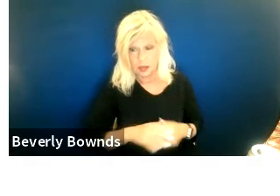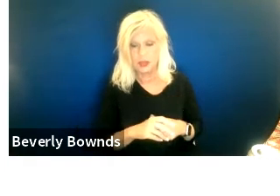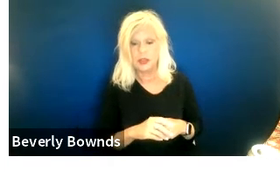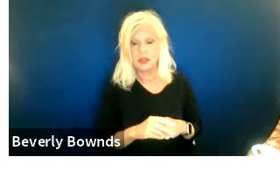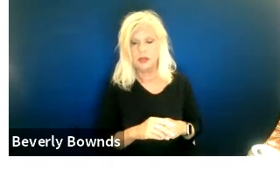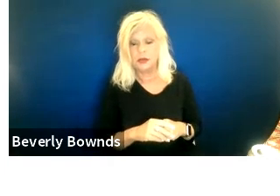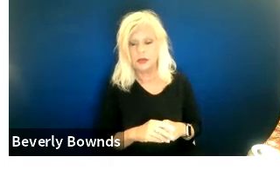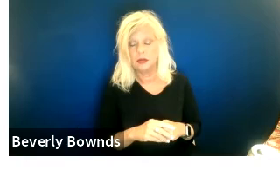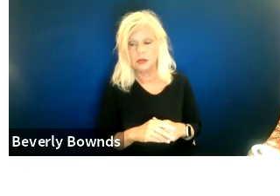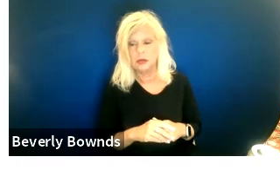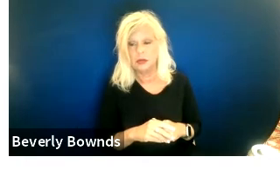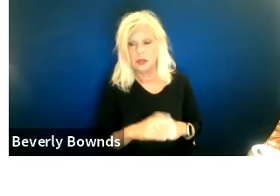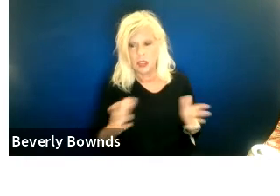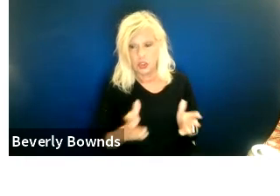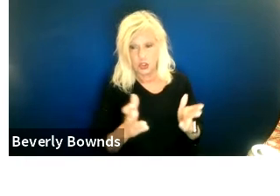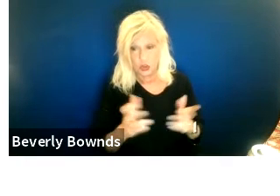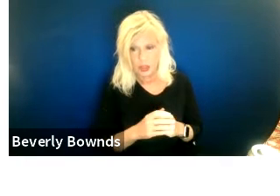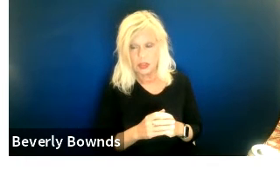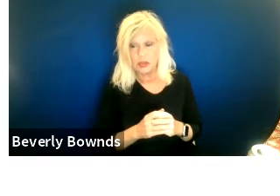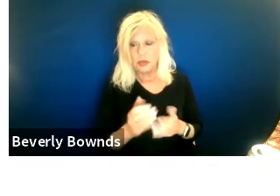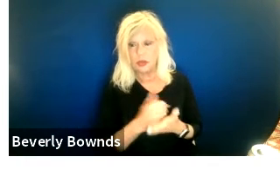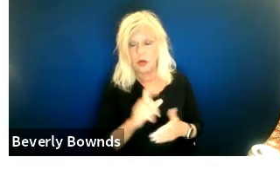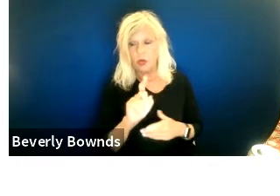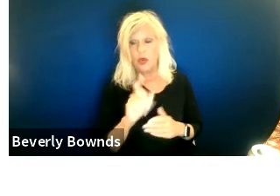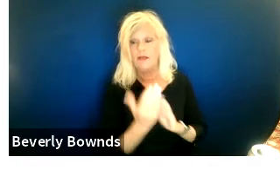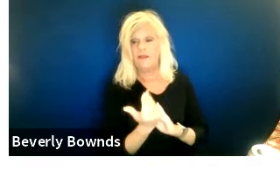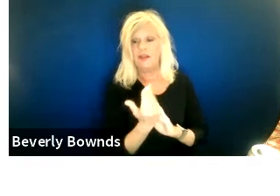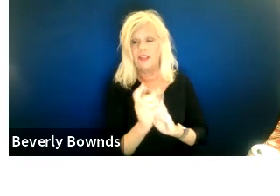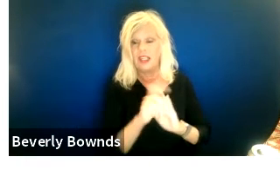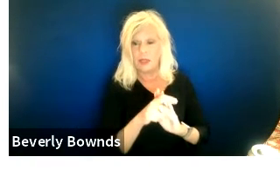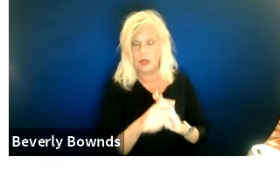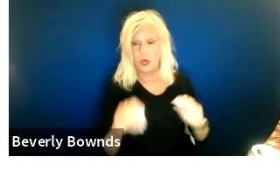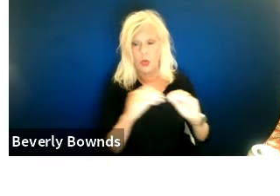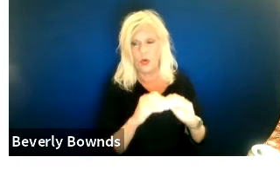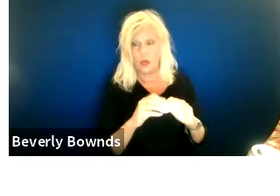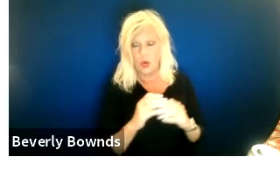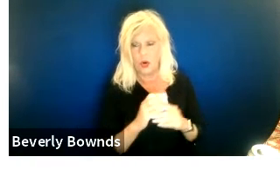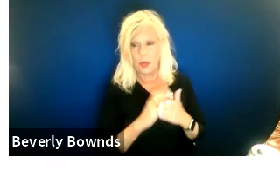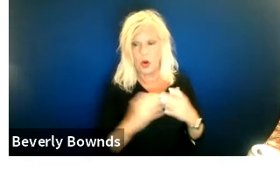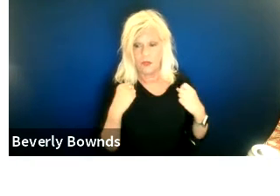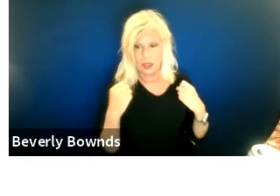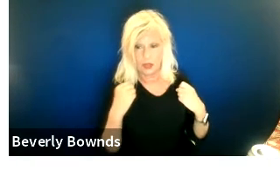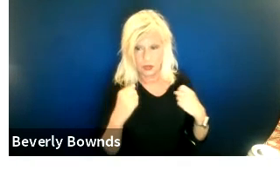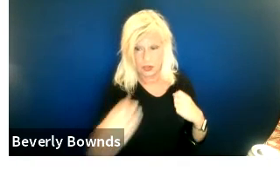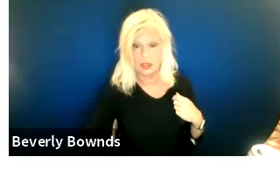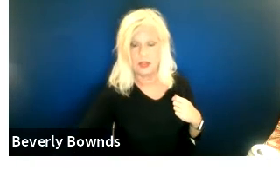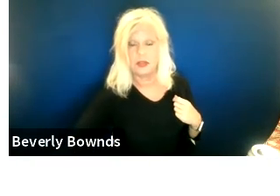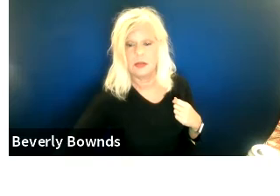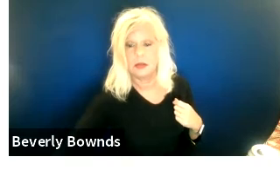are encouraged to accumulate 150 minutes of moderate or 75 minutes of vigorous exercise per